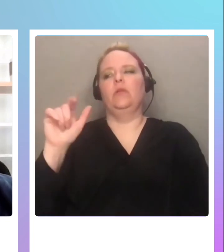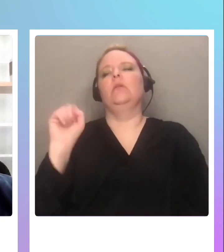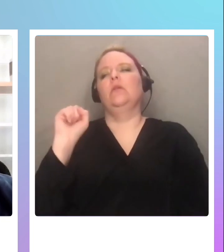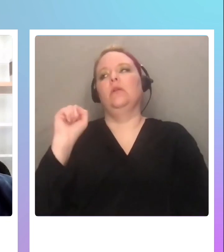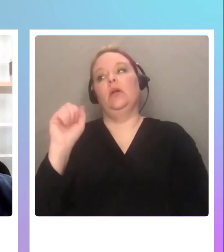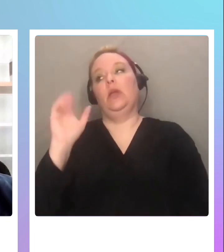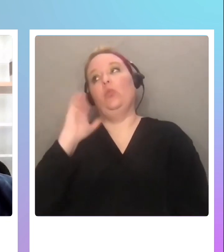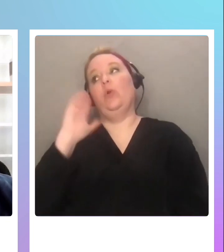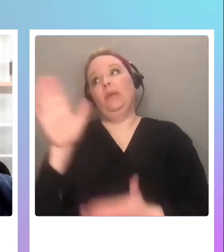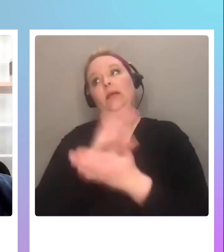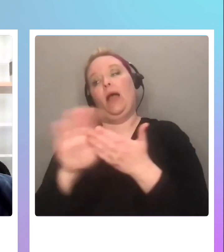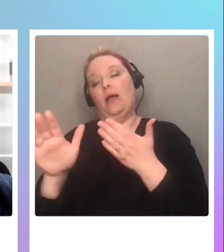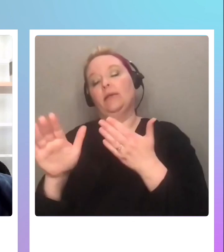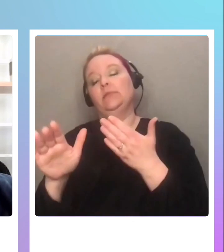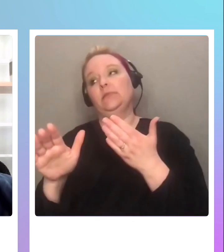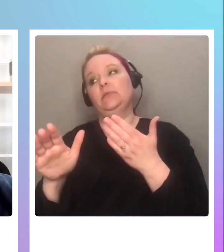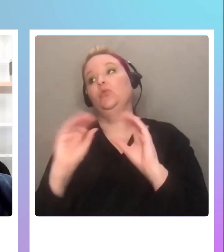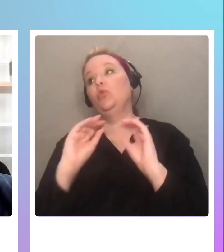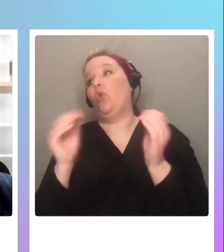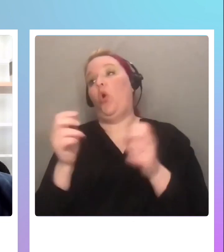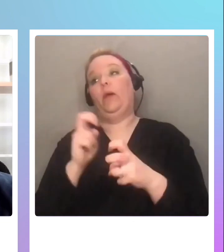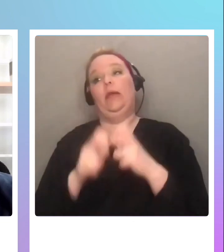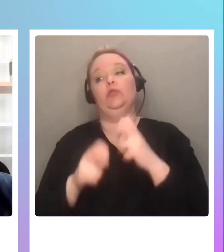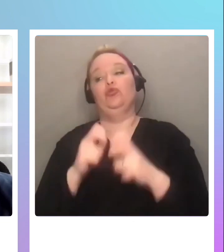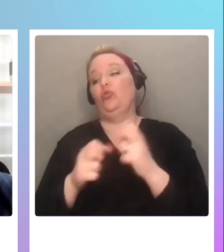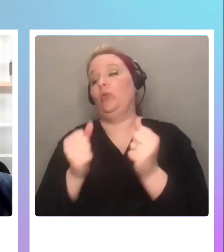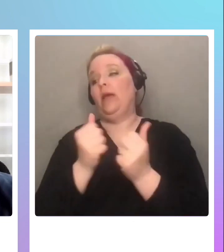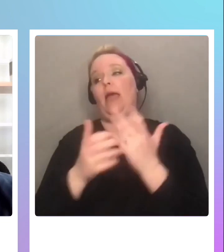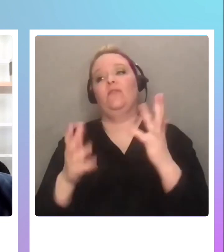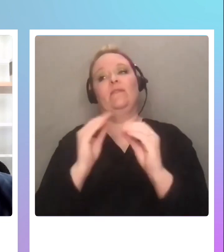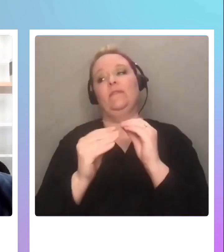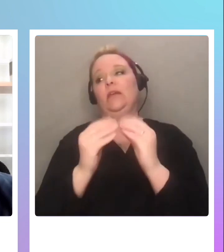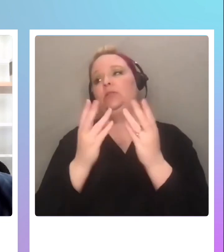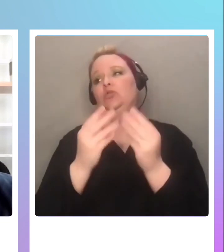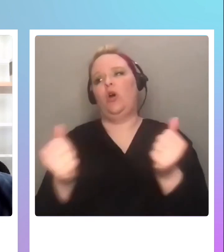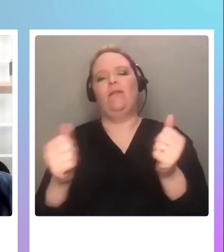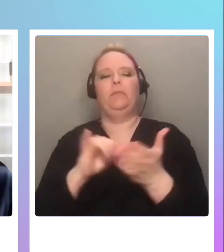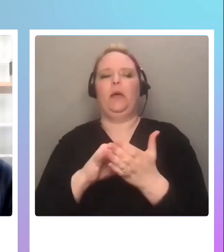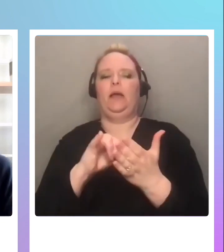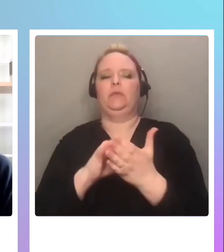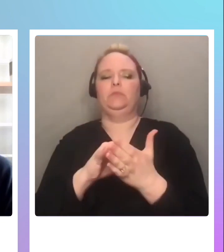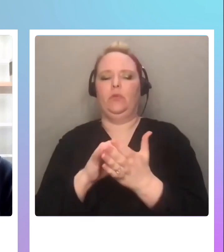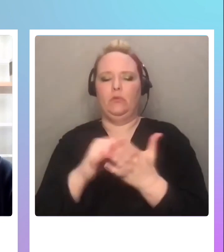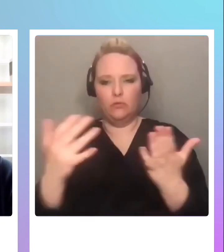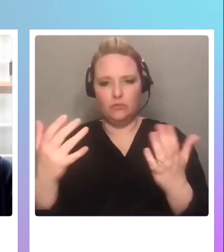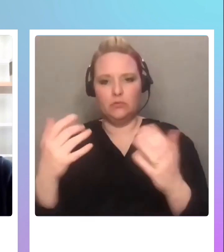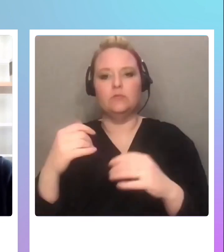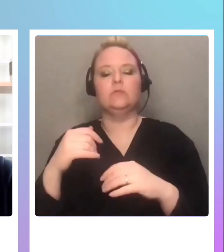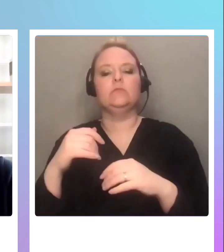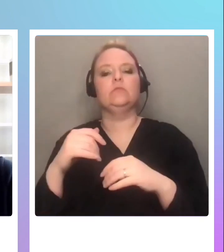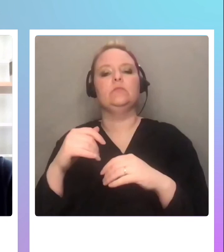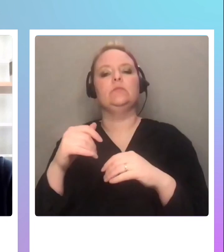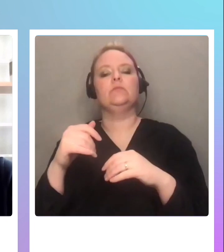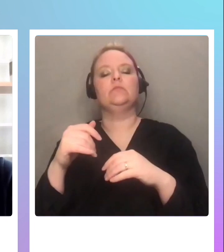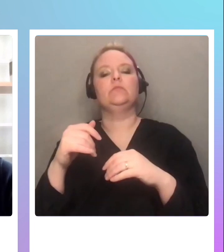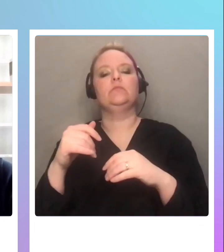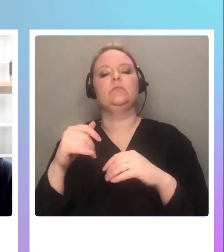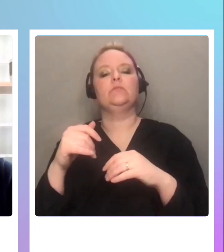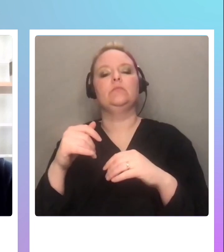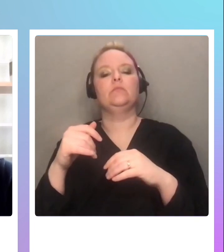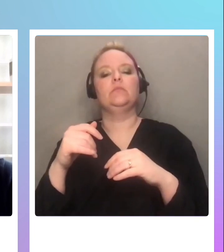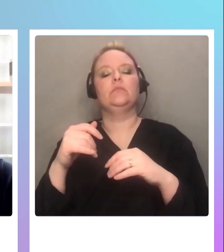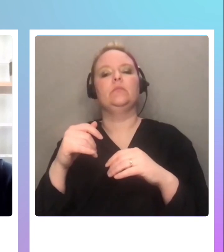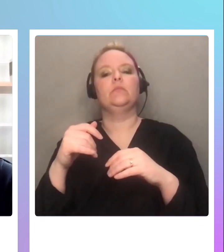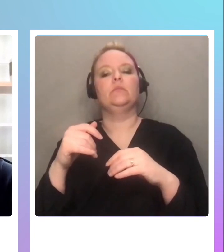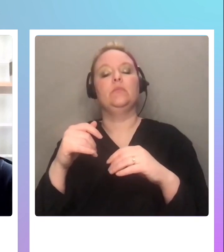nice to be like, yeah, no issues. Everything is fixed. That's not going to happen. Really, you want to make